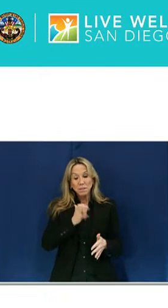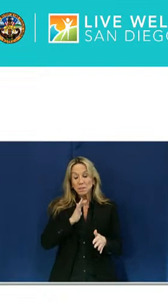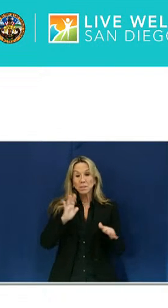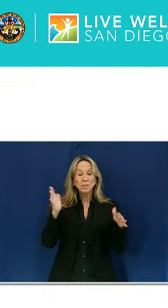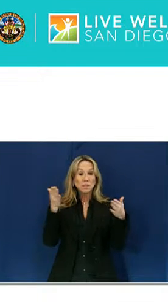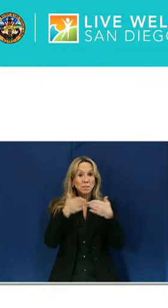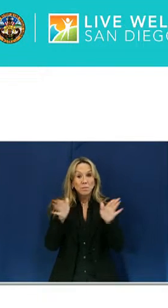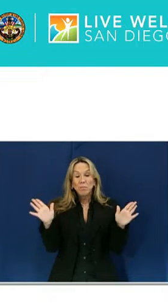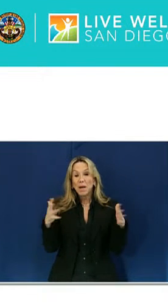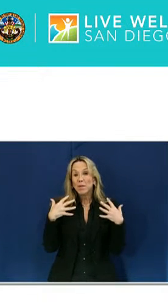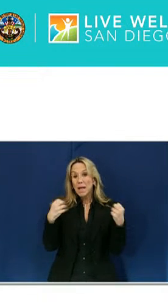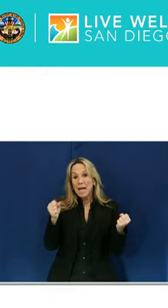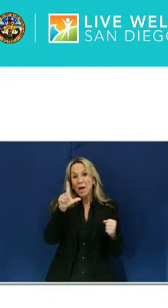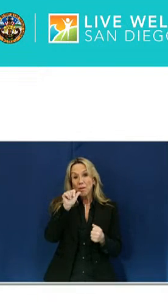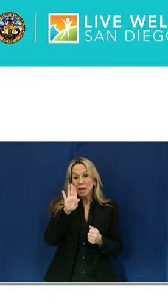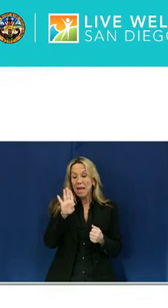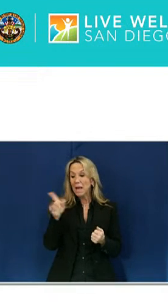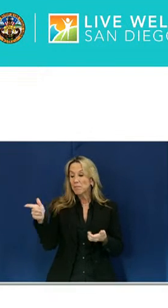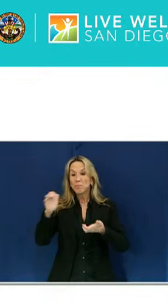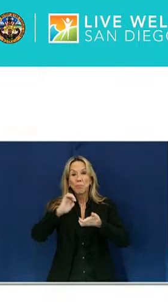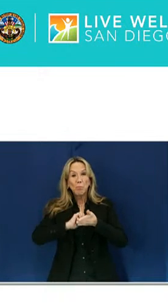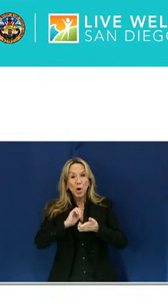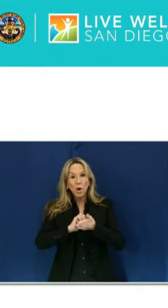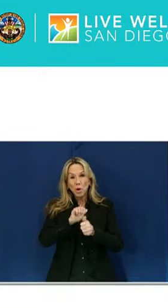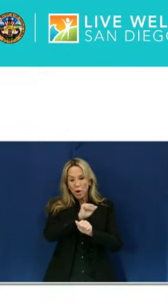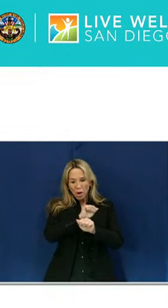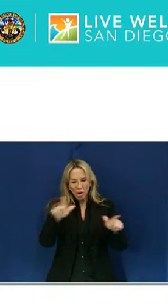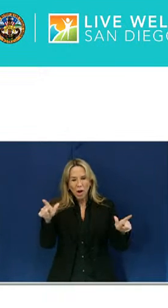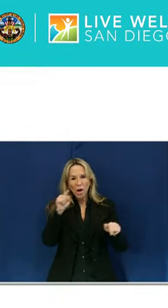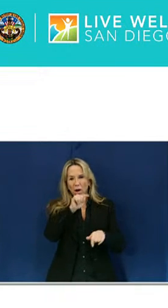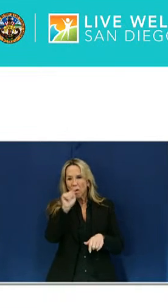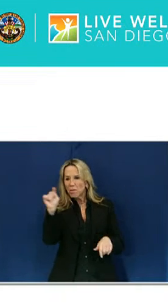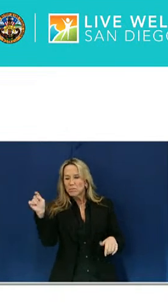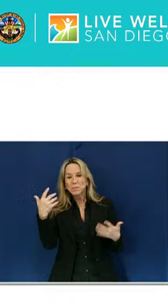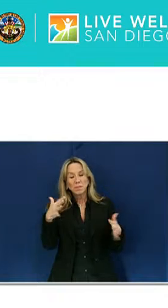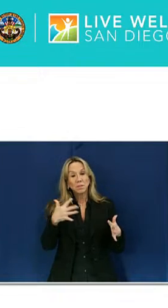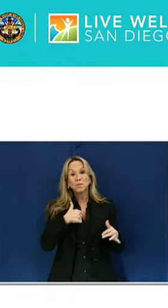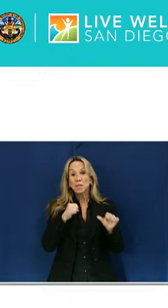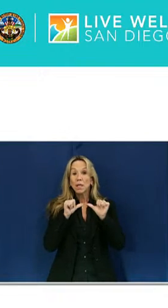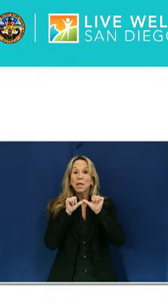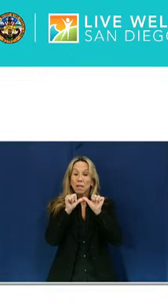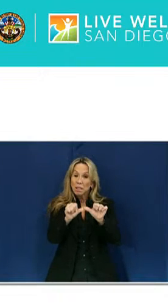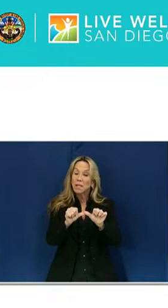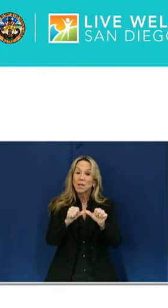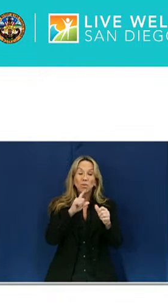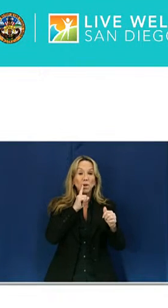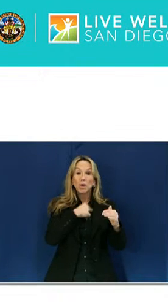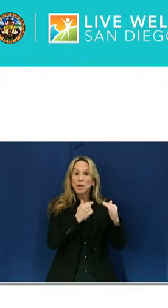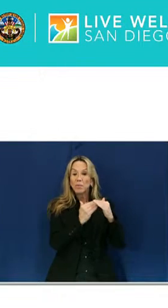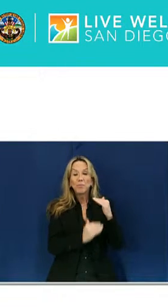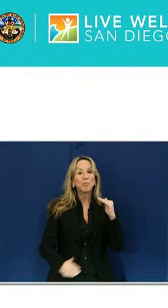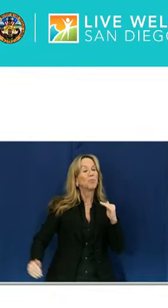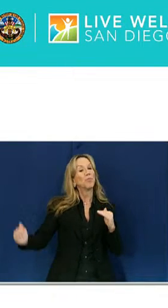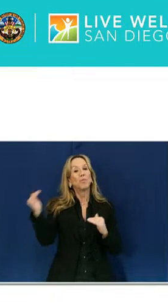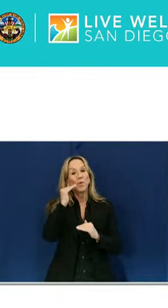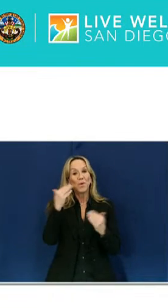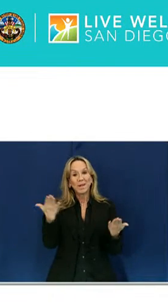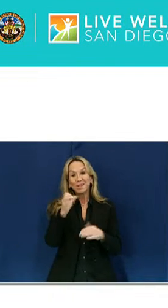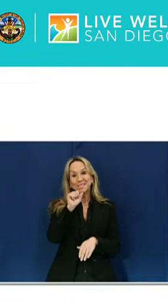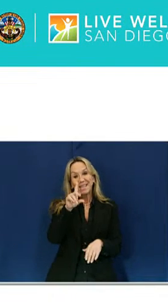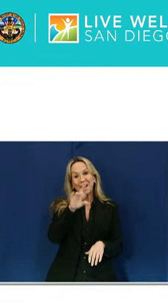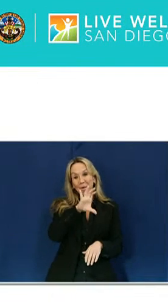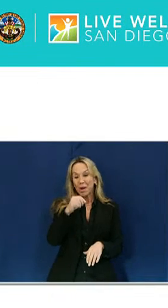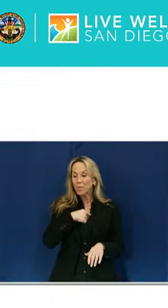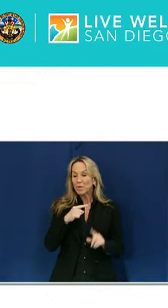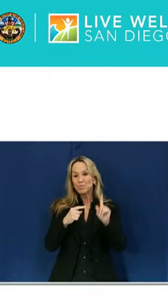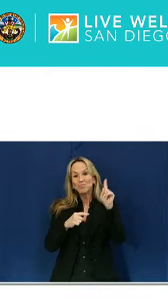lab, our health system partners, everyone who's out there. We continue to be far surpassing the statewide average in San Diego County